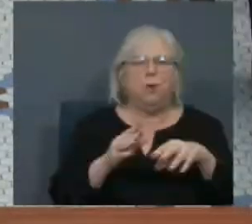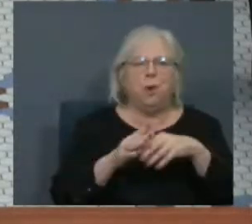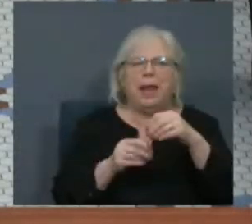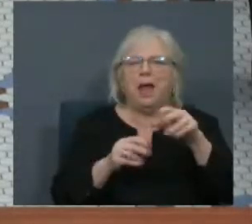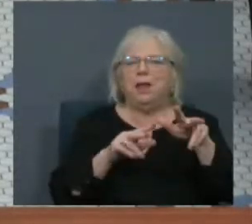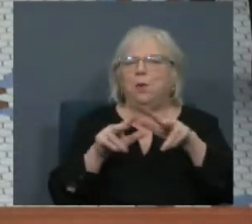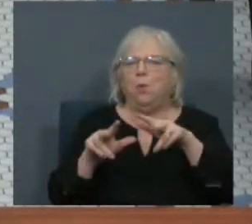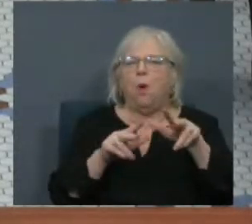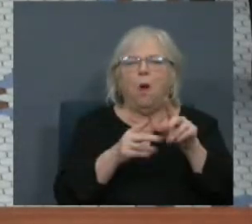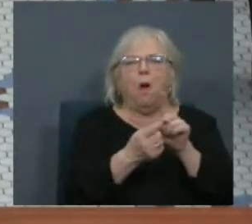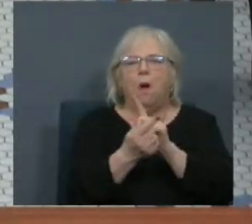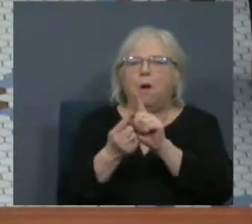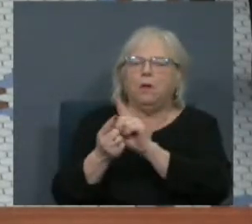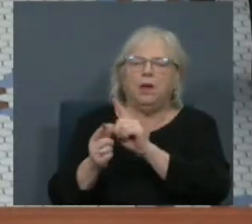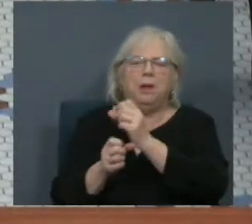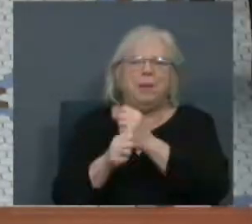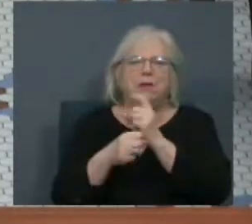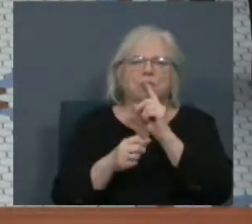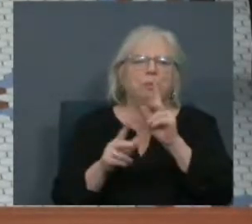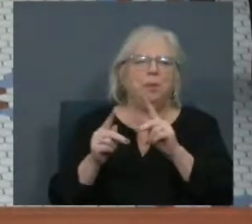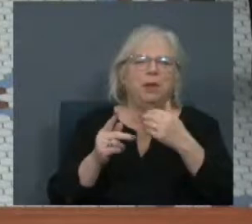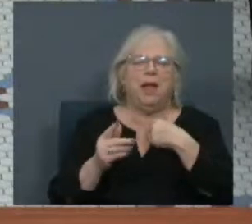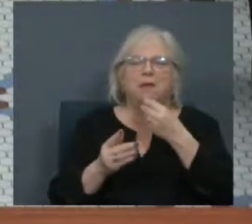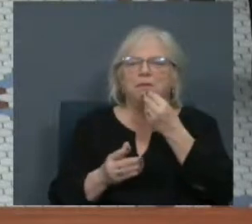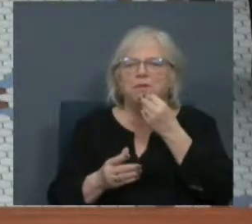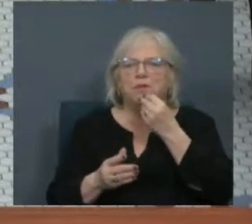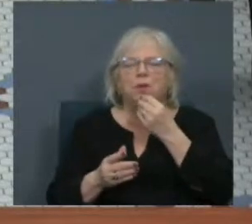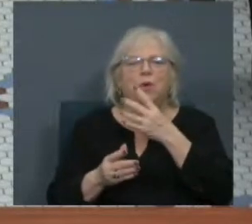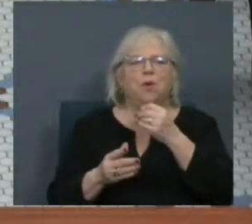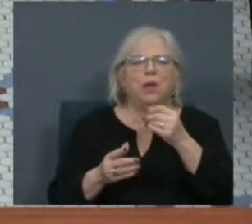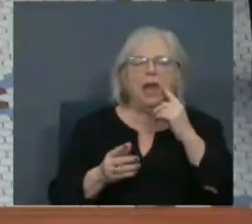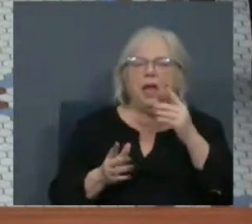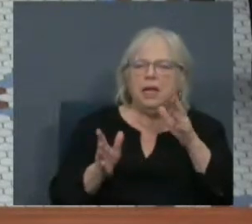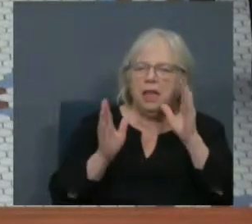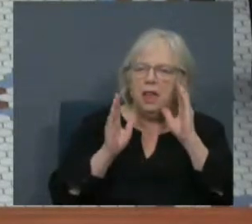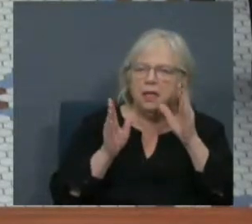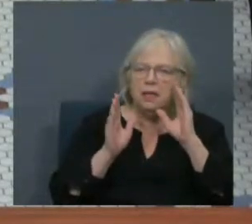sure people have food and he made sure people were listened to.